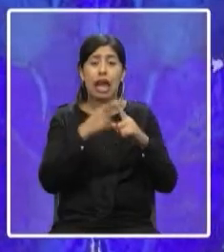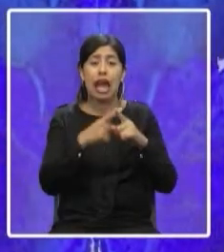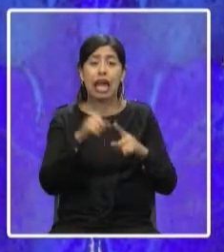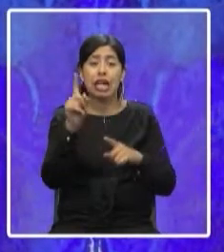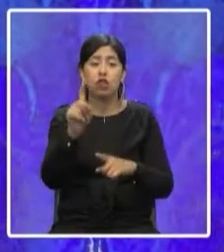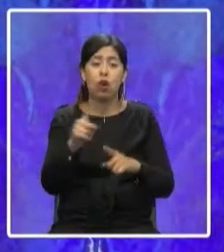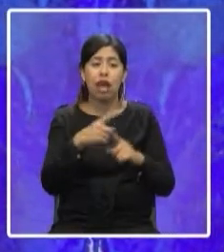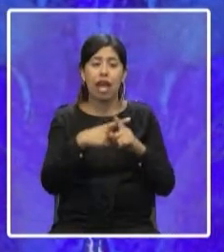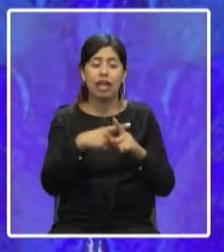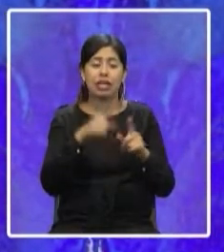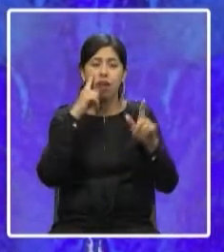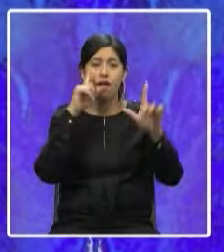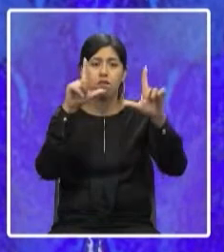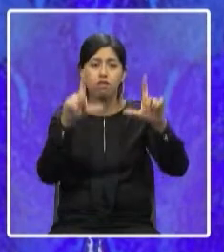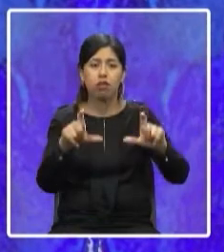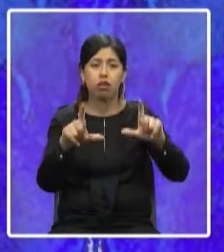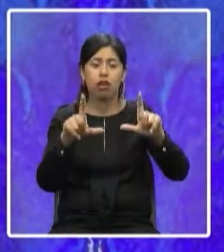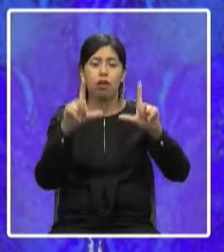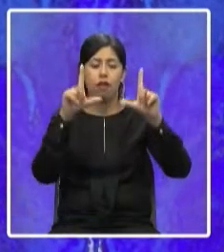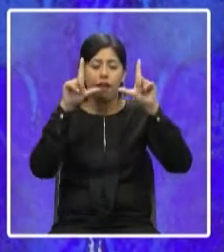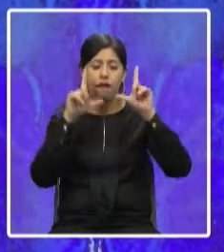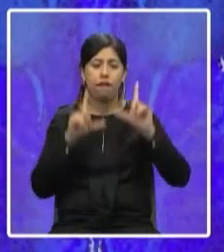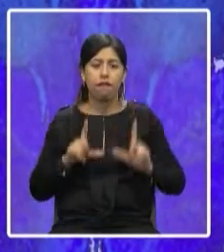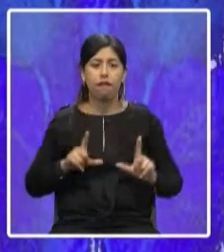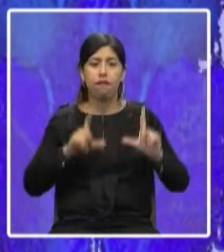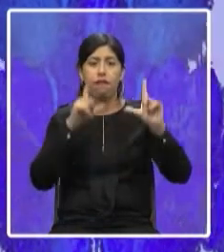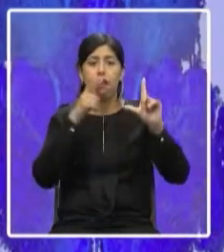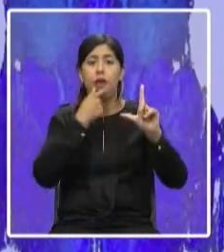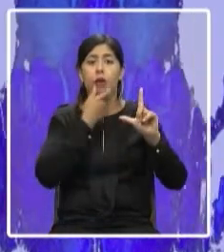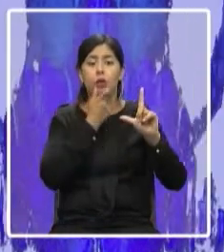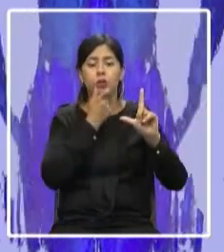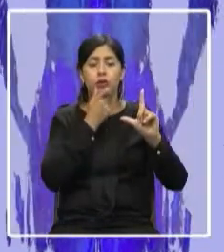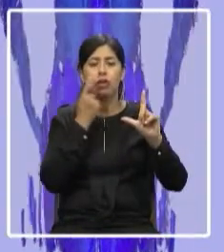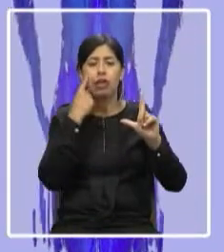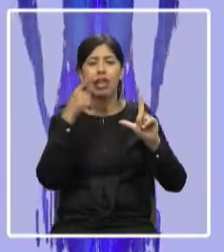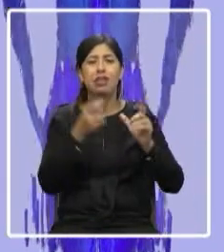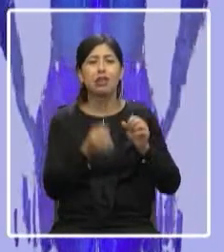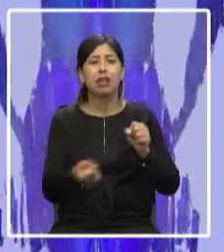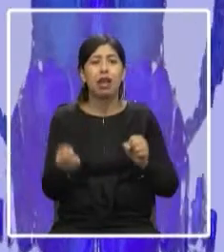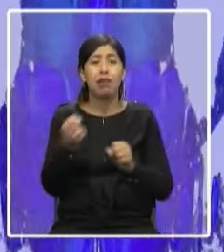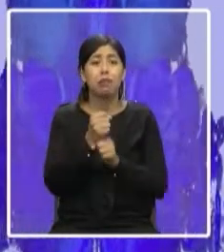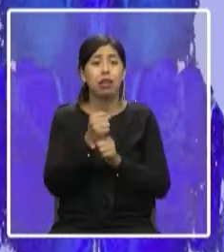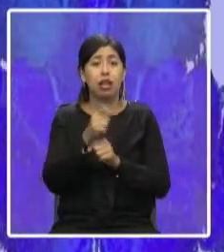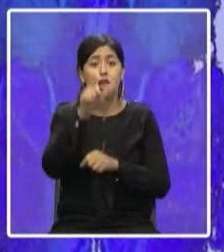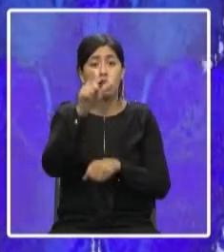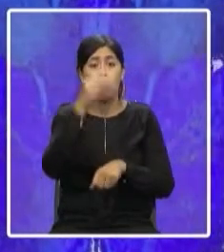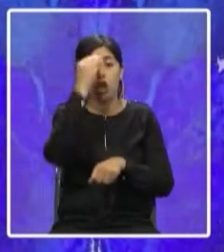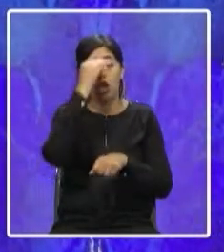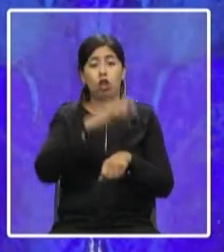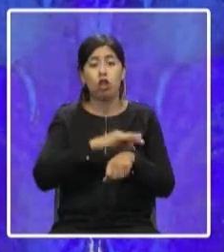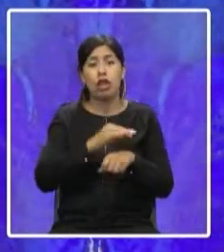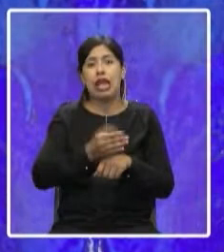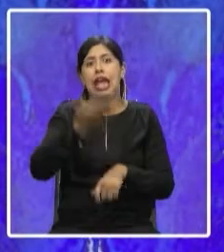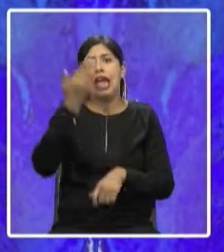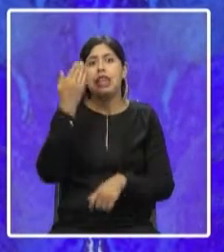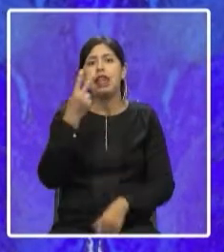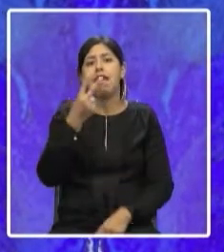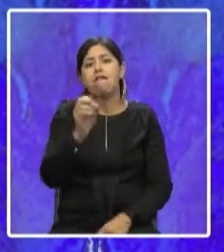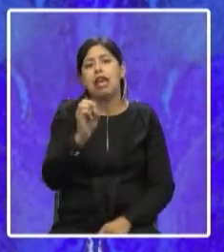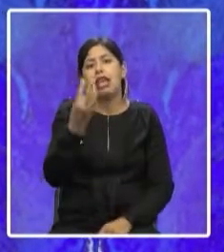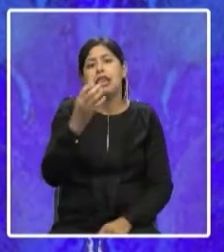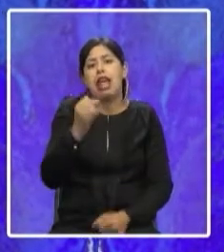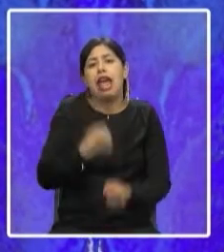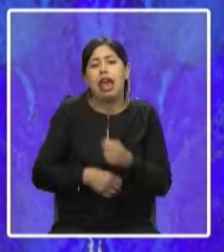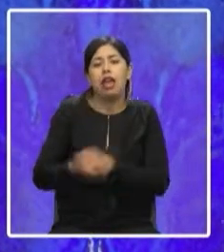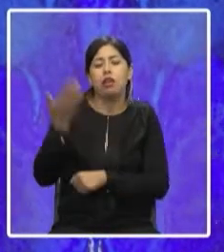doctors and technicians would have done 10, 20, 30, 40 years ago, but they do not make doctors less valuable